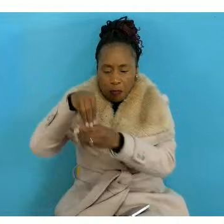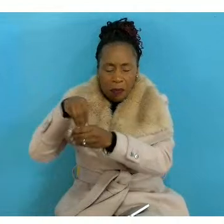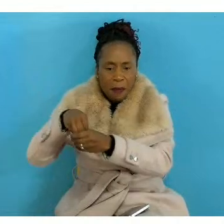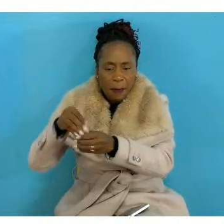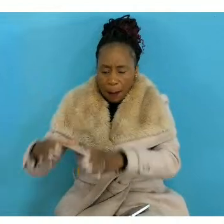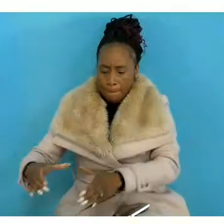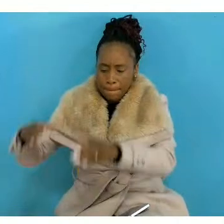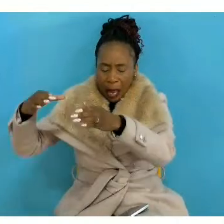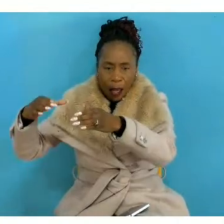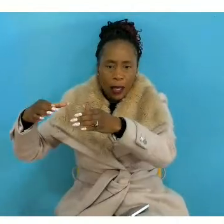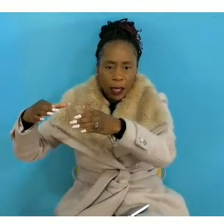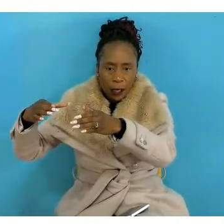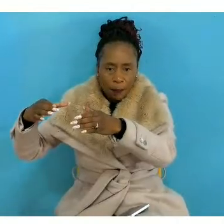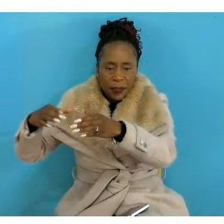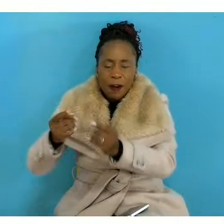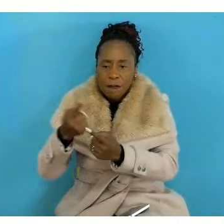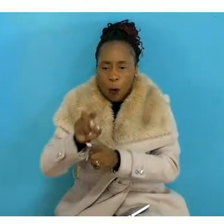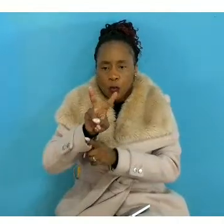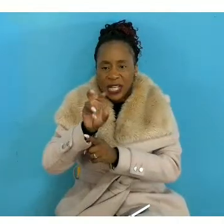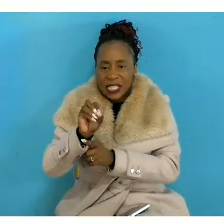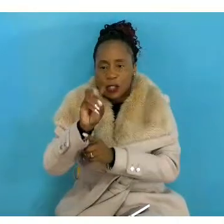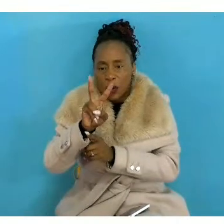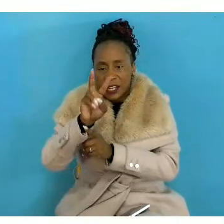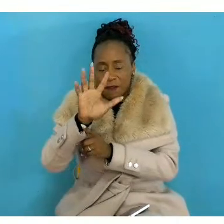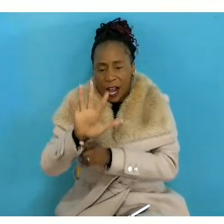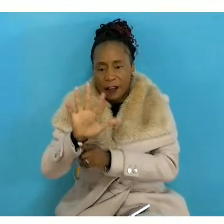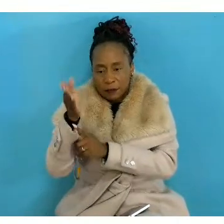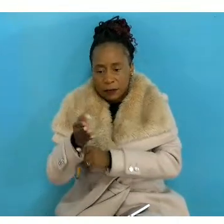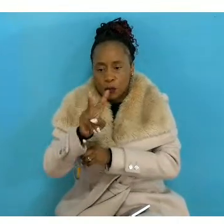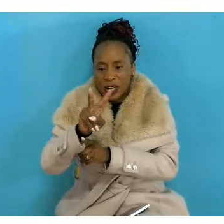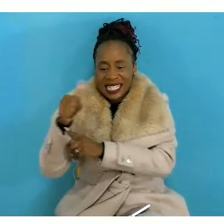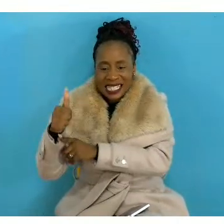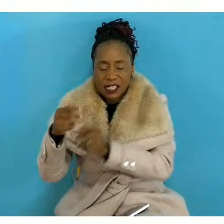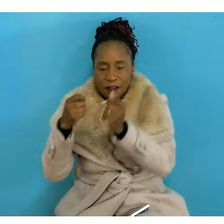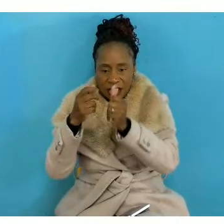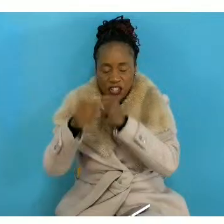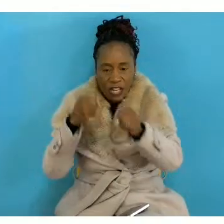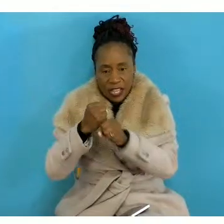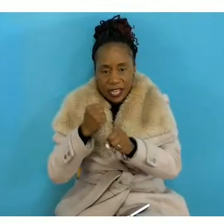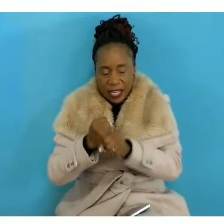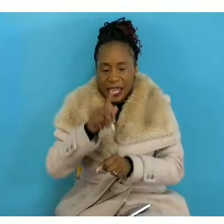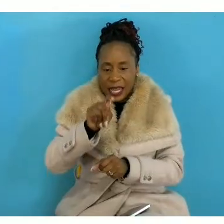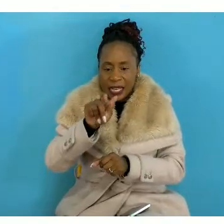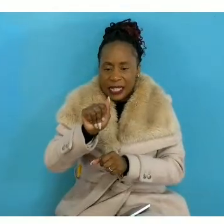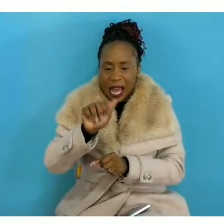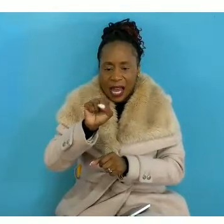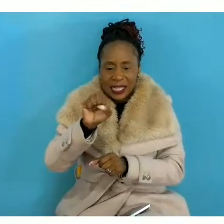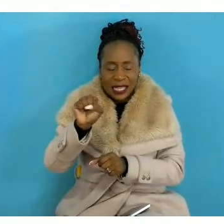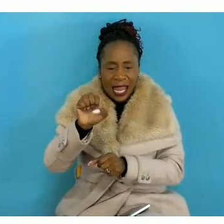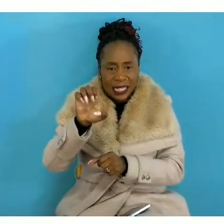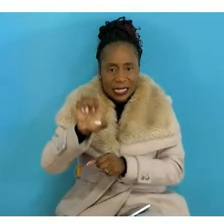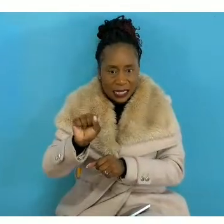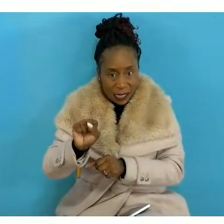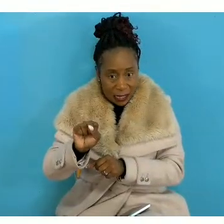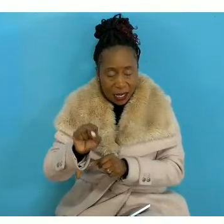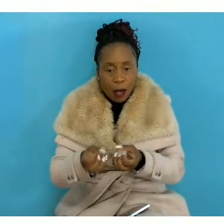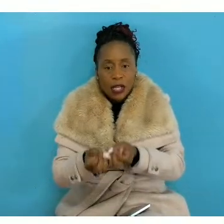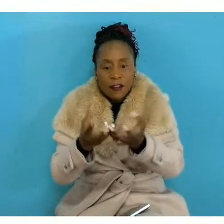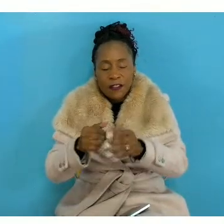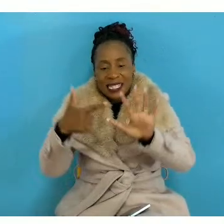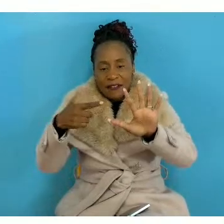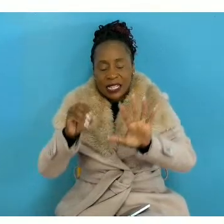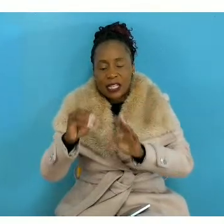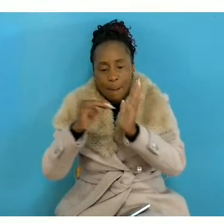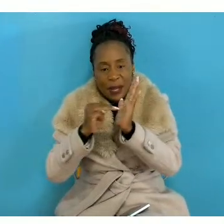the 2025-26 financial year, and TASES has been allocated 70 million for